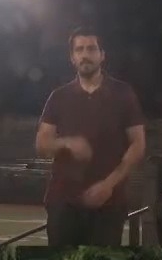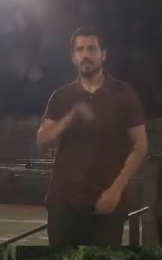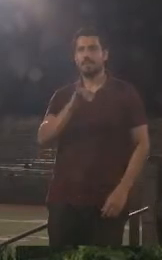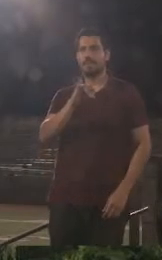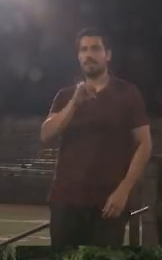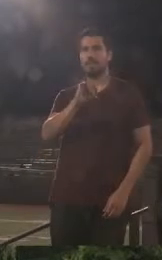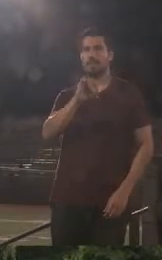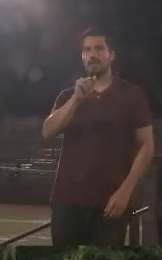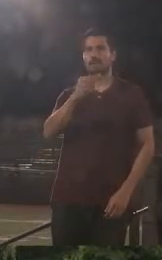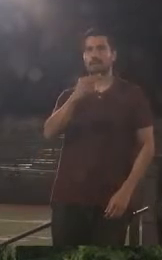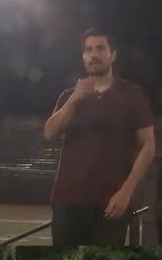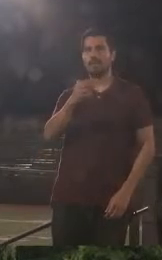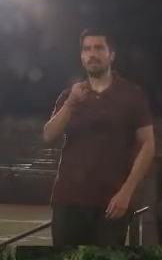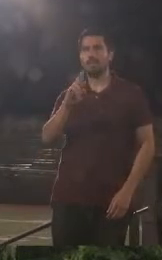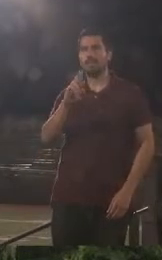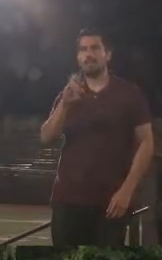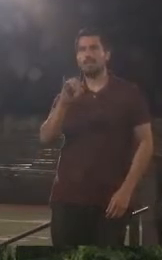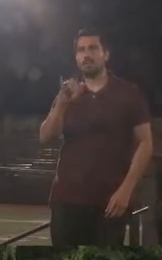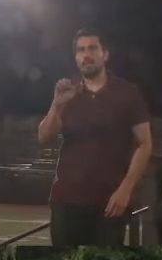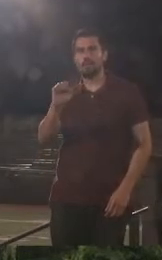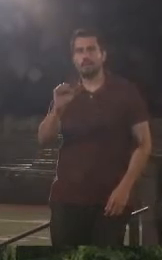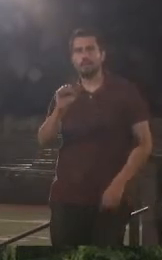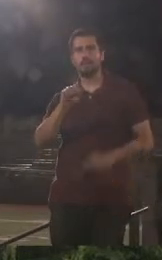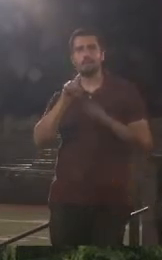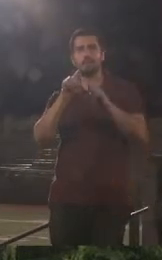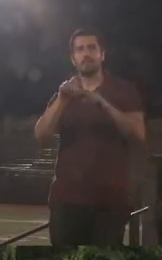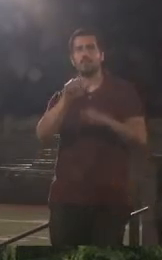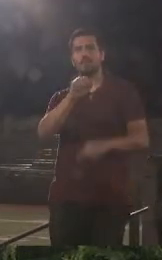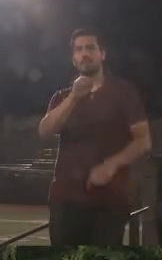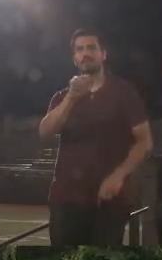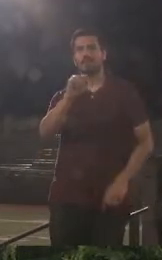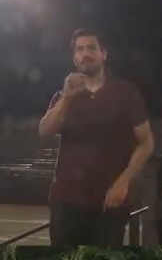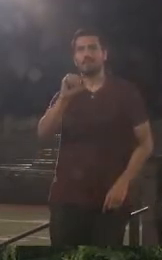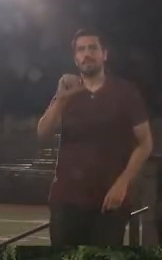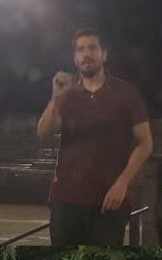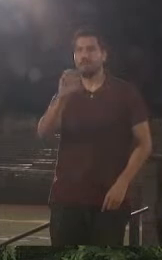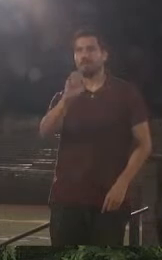Isaiah Manuel Reyes will be attending St. Mary's University.